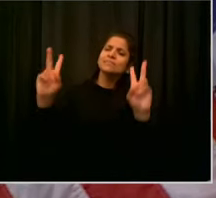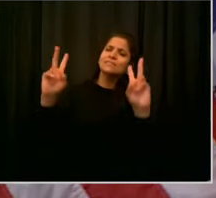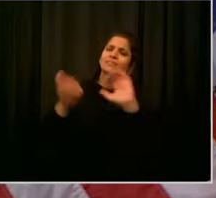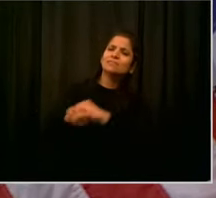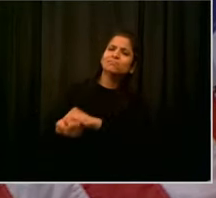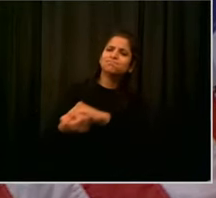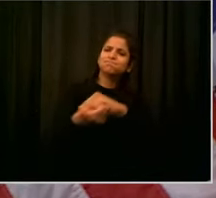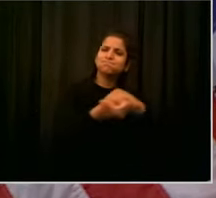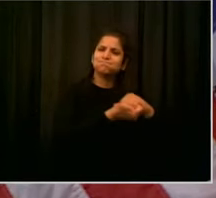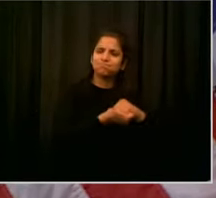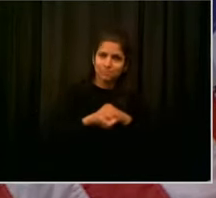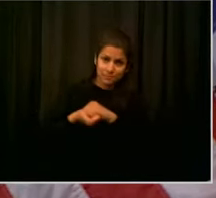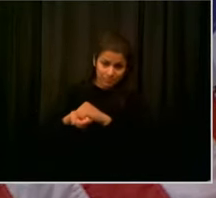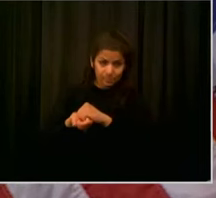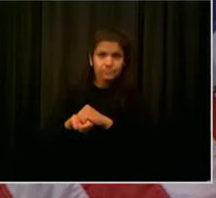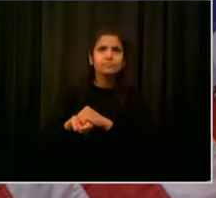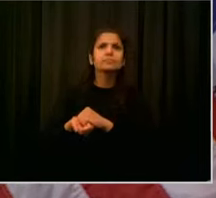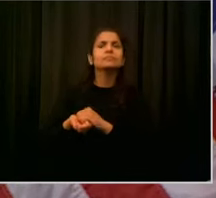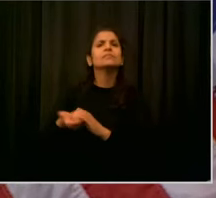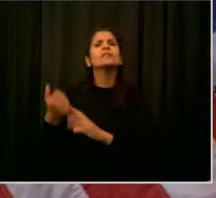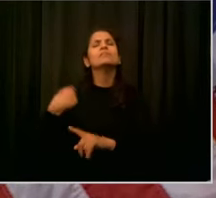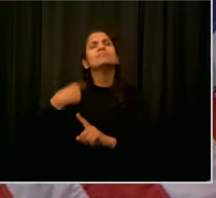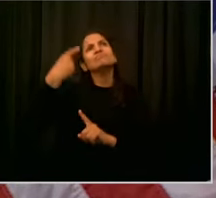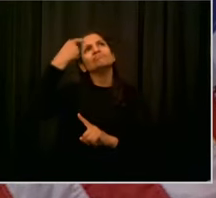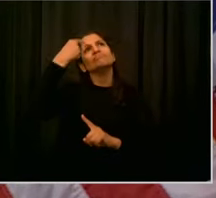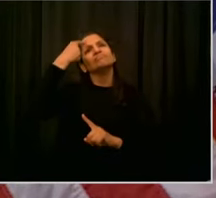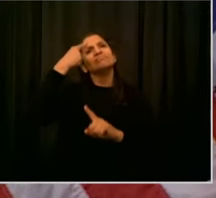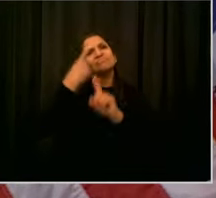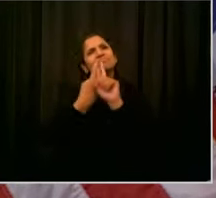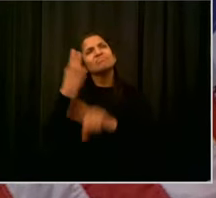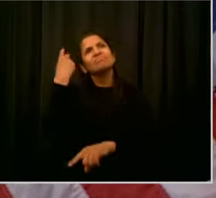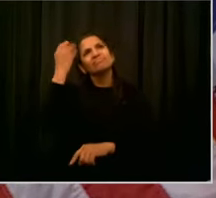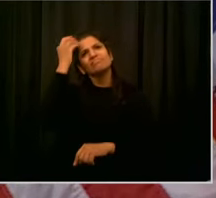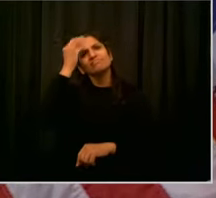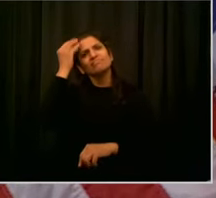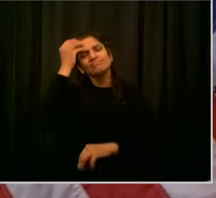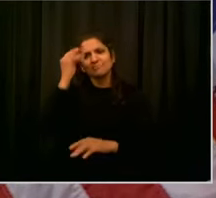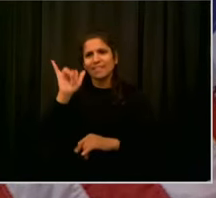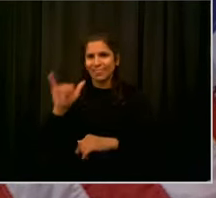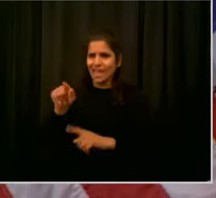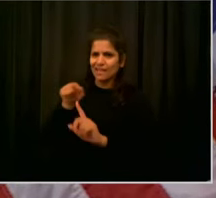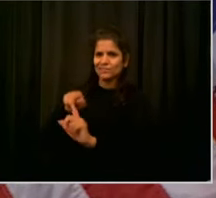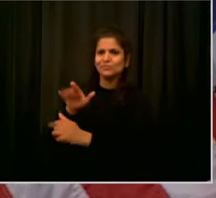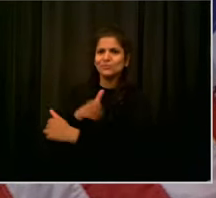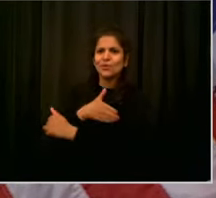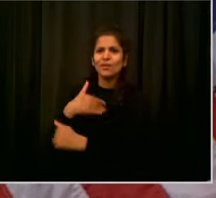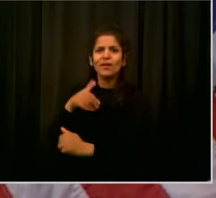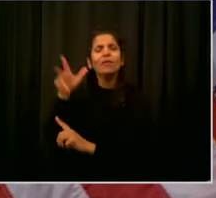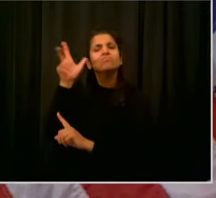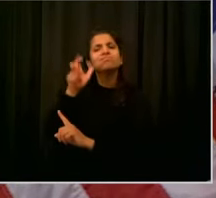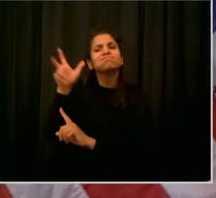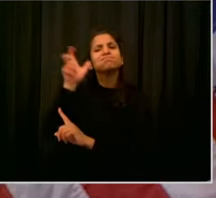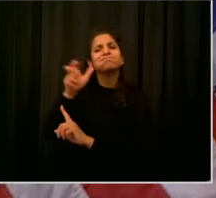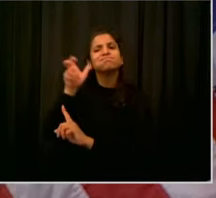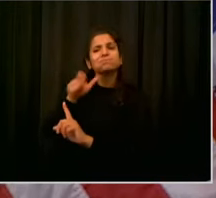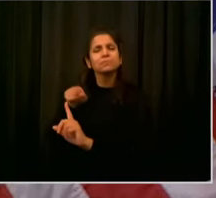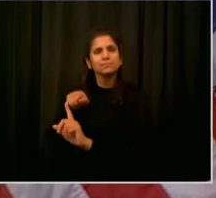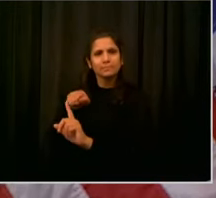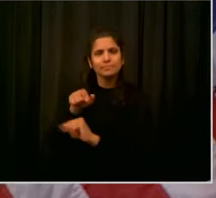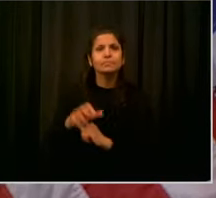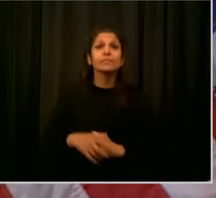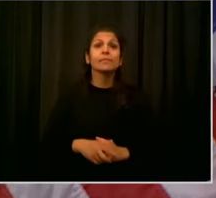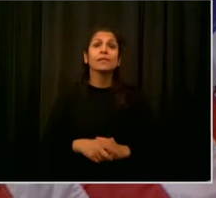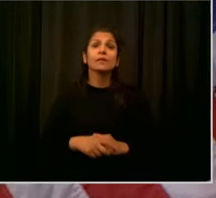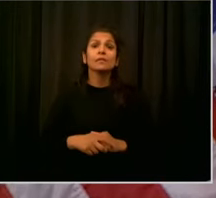The reforms made within the NYPD, our progress, deep progress. But for folks who say defund the